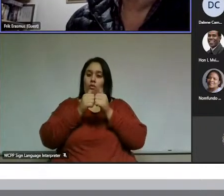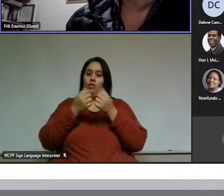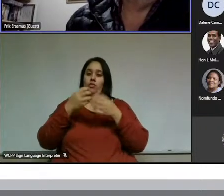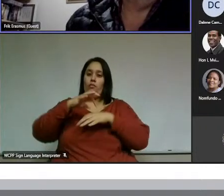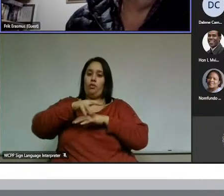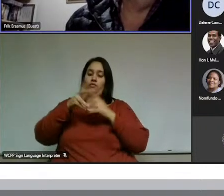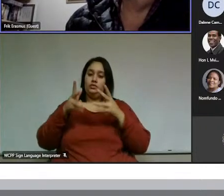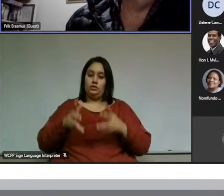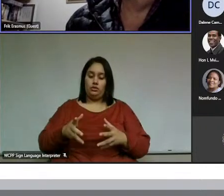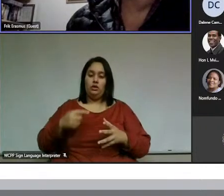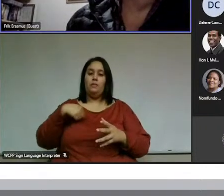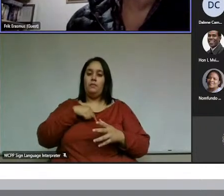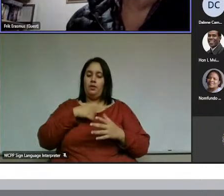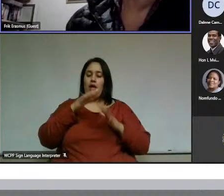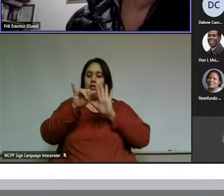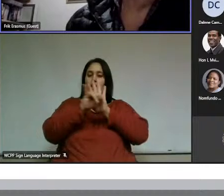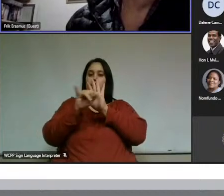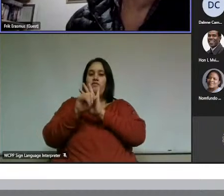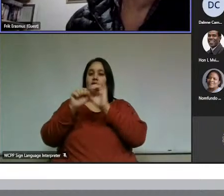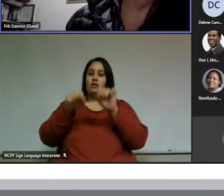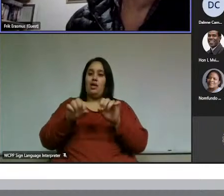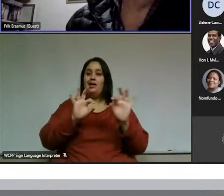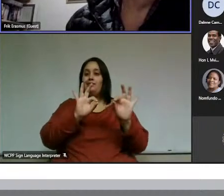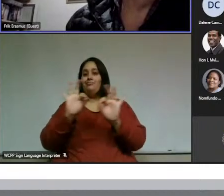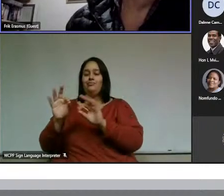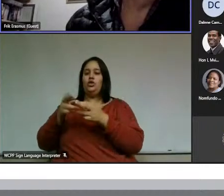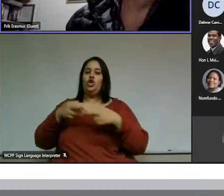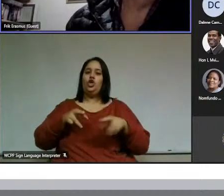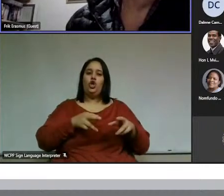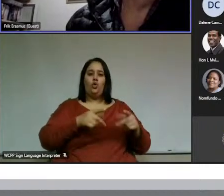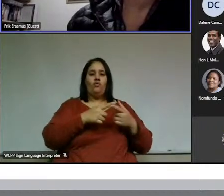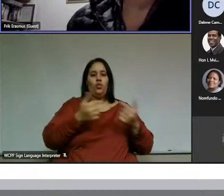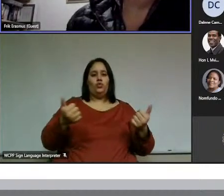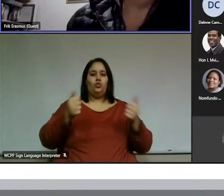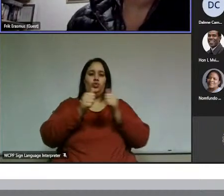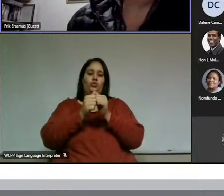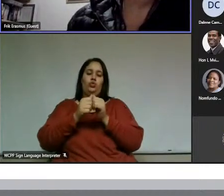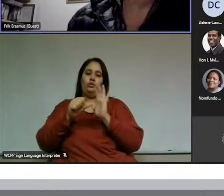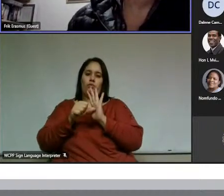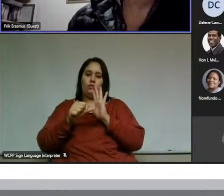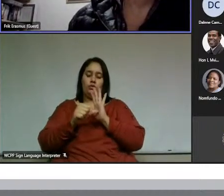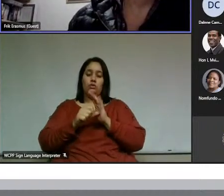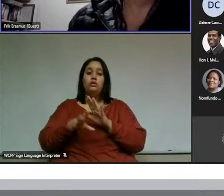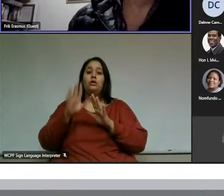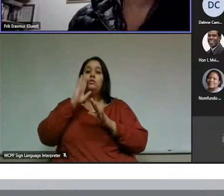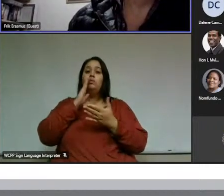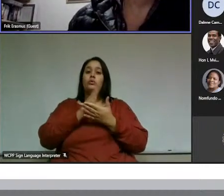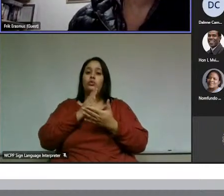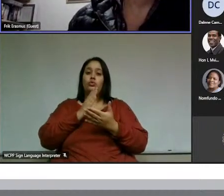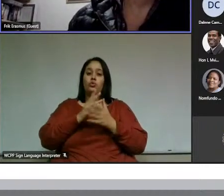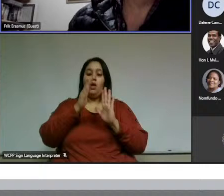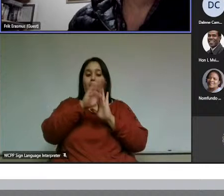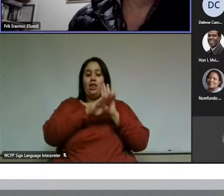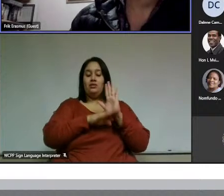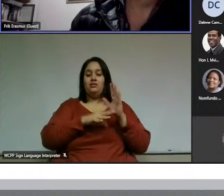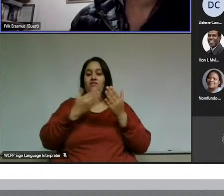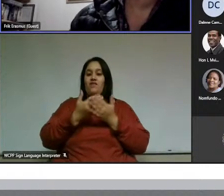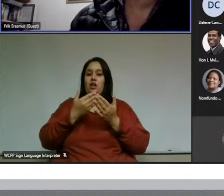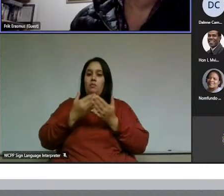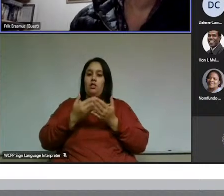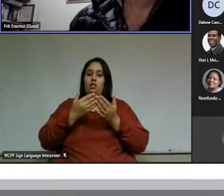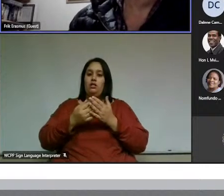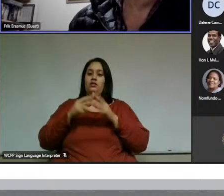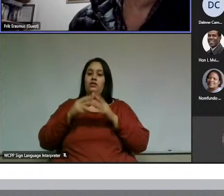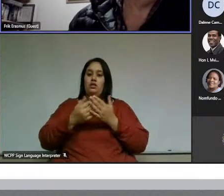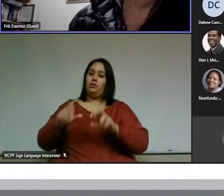province now identify these roads with joint significance. B, ensure that the list is available for inspection by public